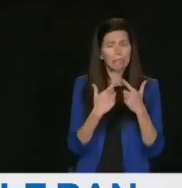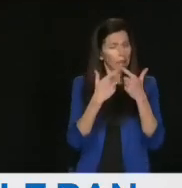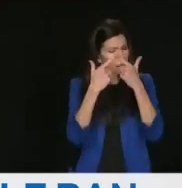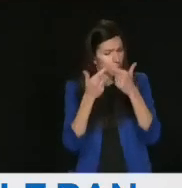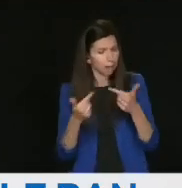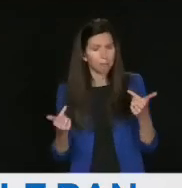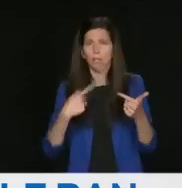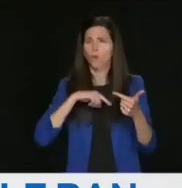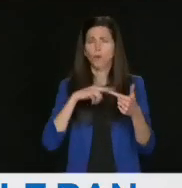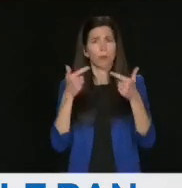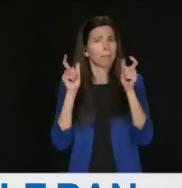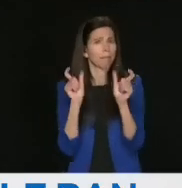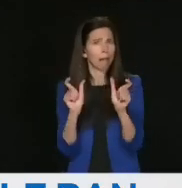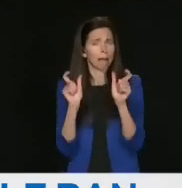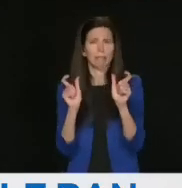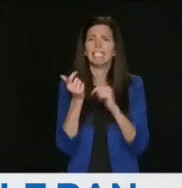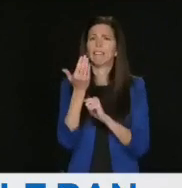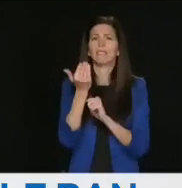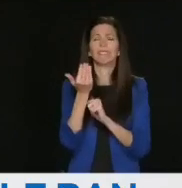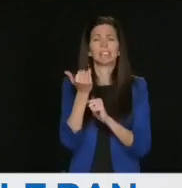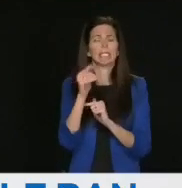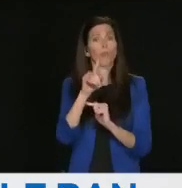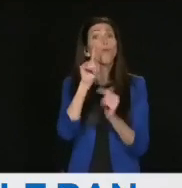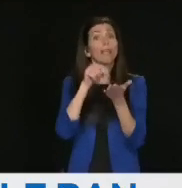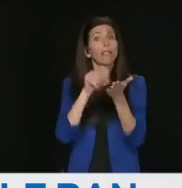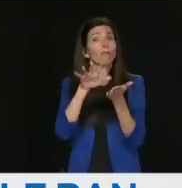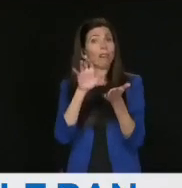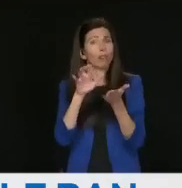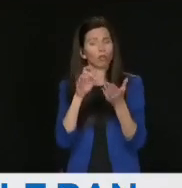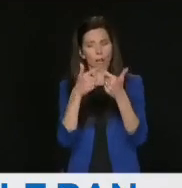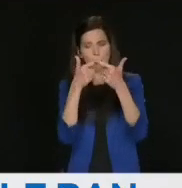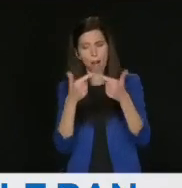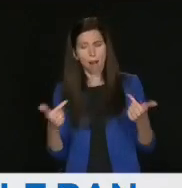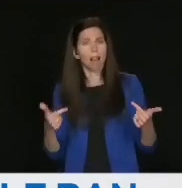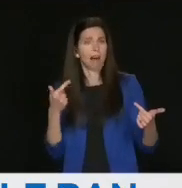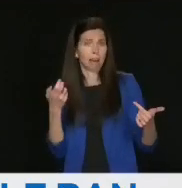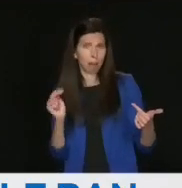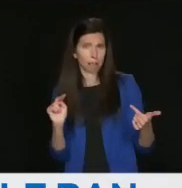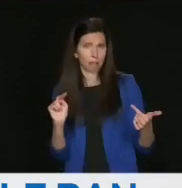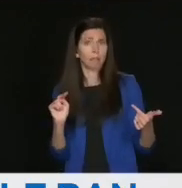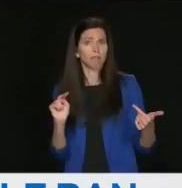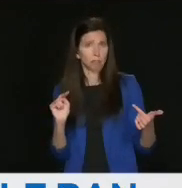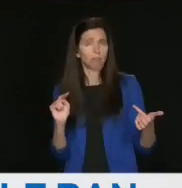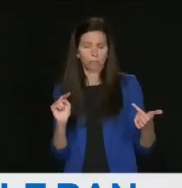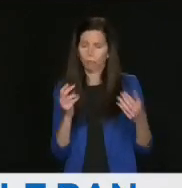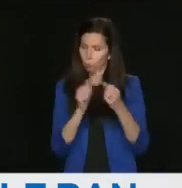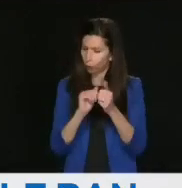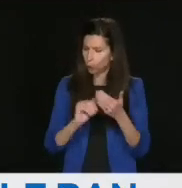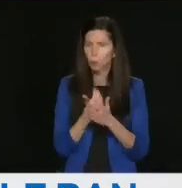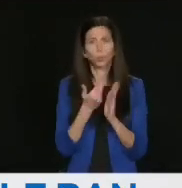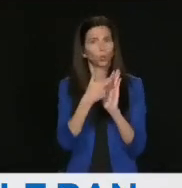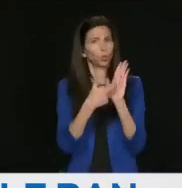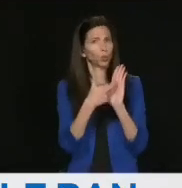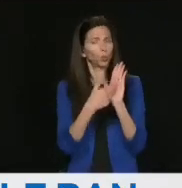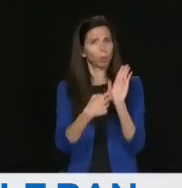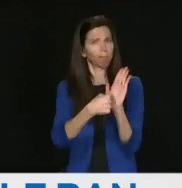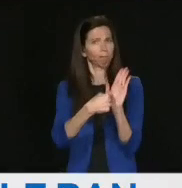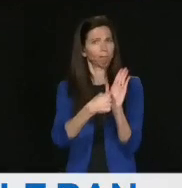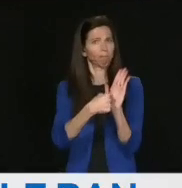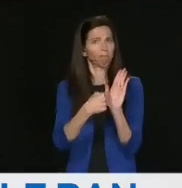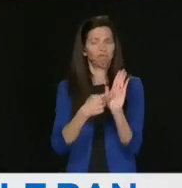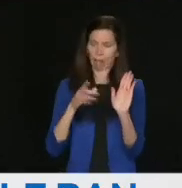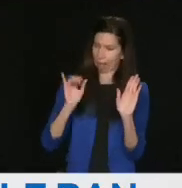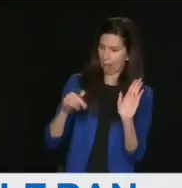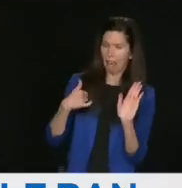models and variants of these firearms by way of regulations. These weapons were designed for one purpose and